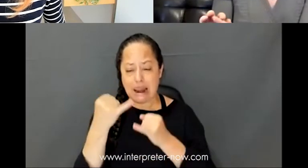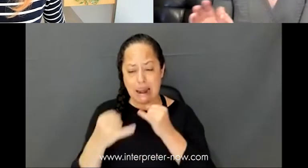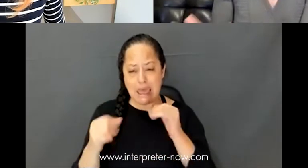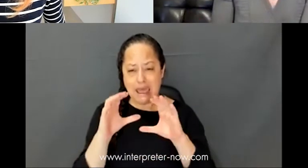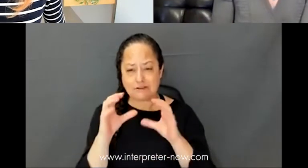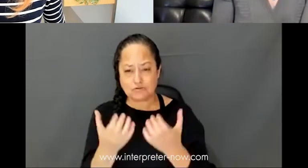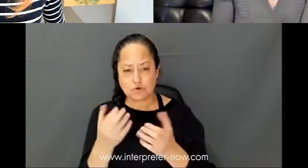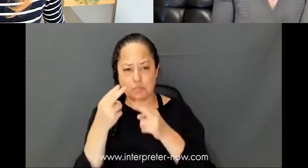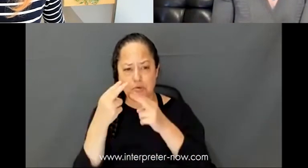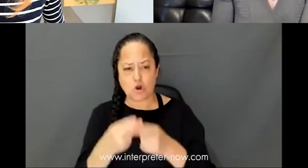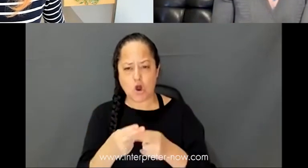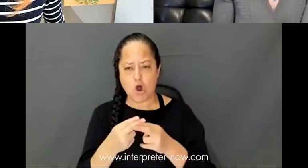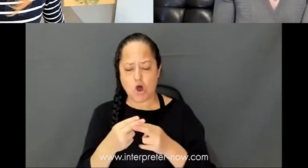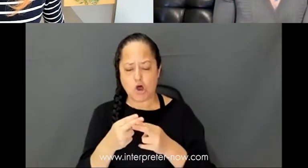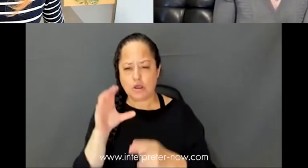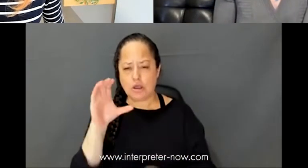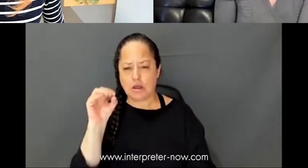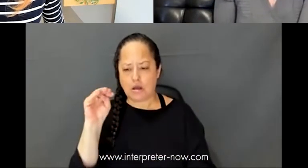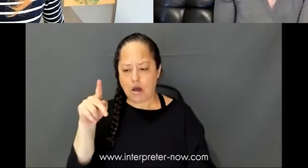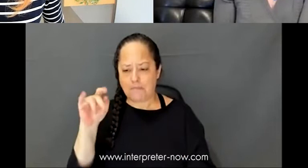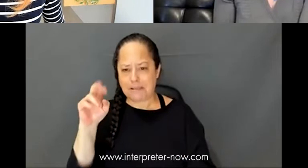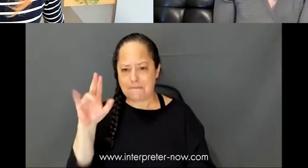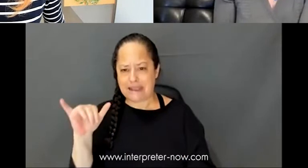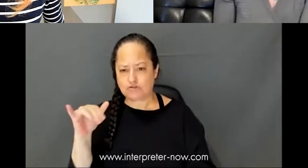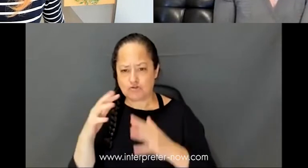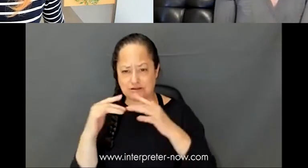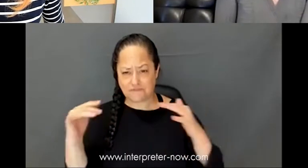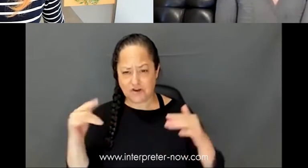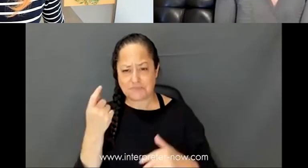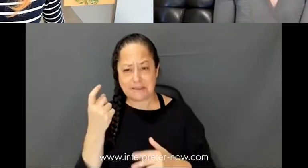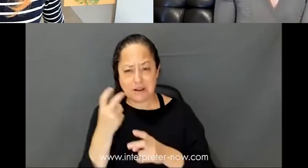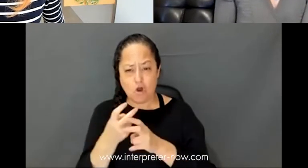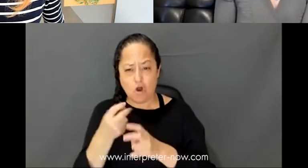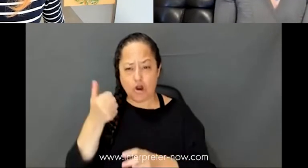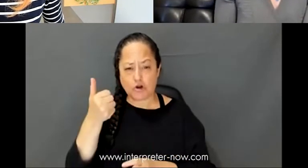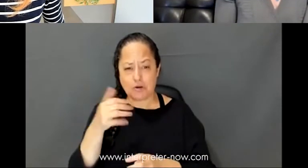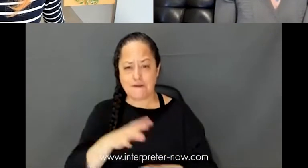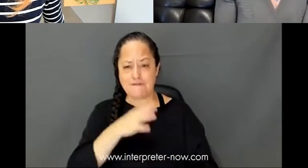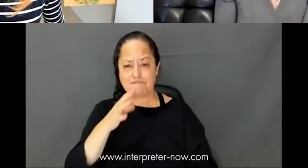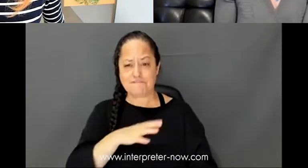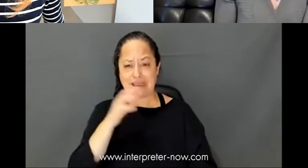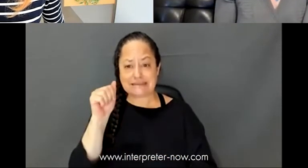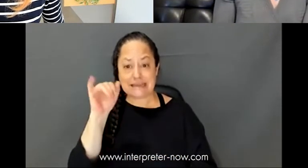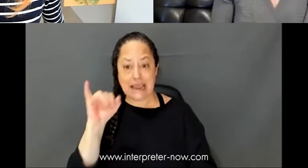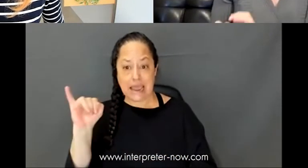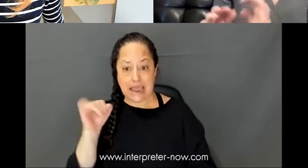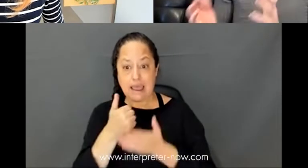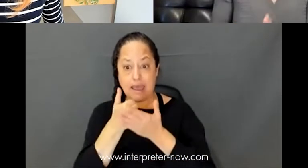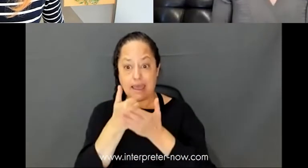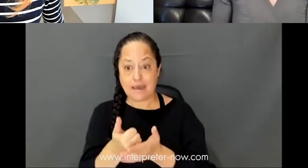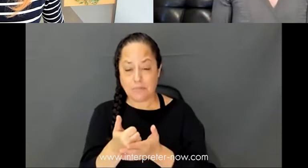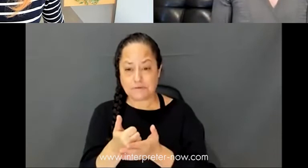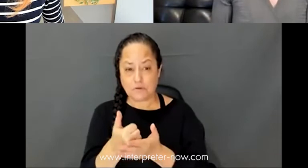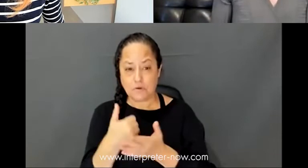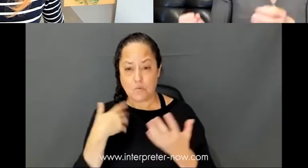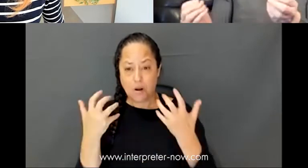we call complementary diversity. Now it's a little harder, but fancy smancy AI helps us out a lot here. We're